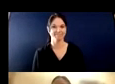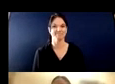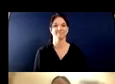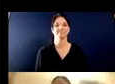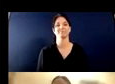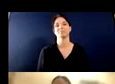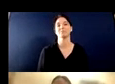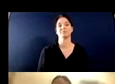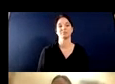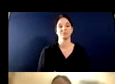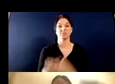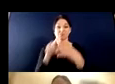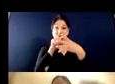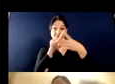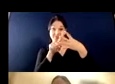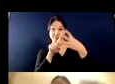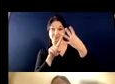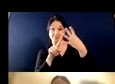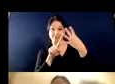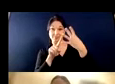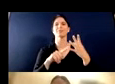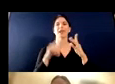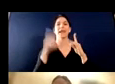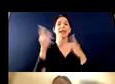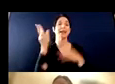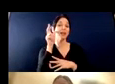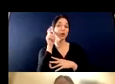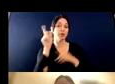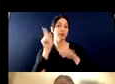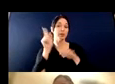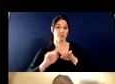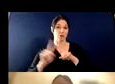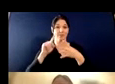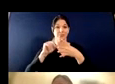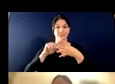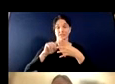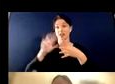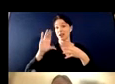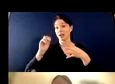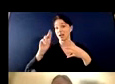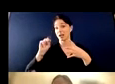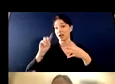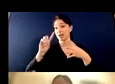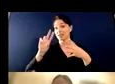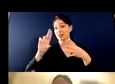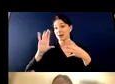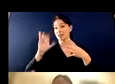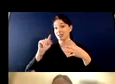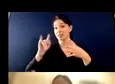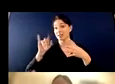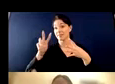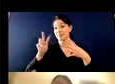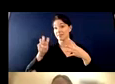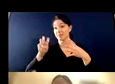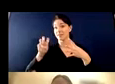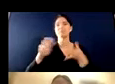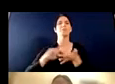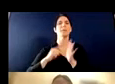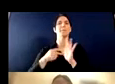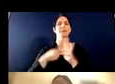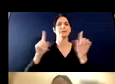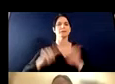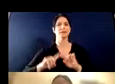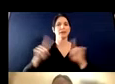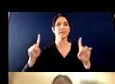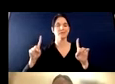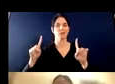There are four different types of hearing differences. A conductive hearing difference is when there is a difference in the functioning